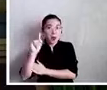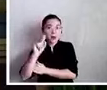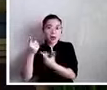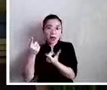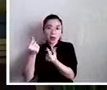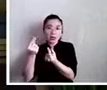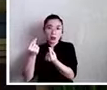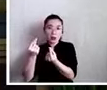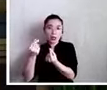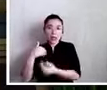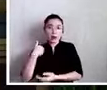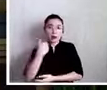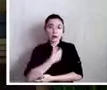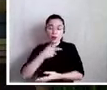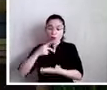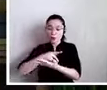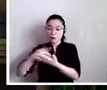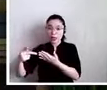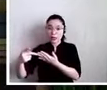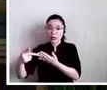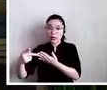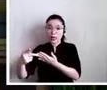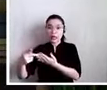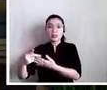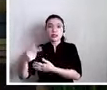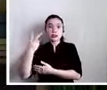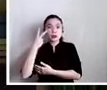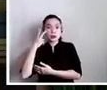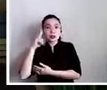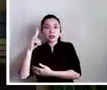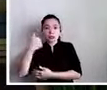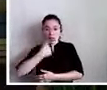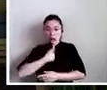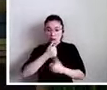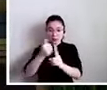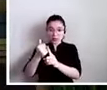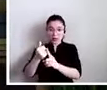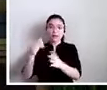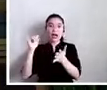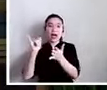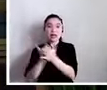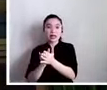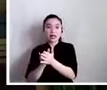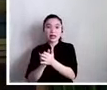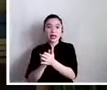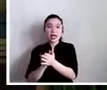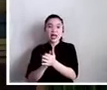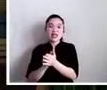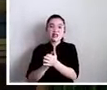in ourselves that we become the devil of our brothers and sisters.